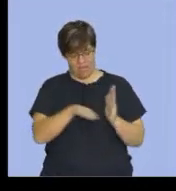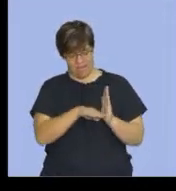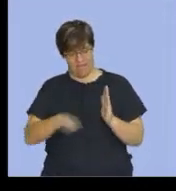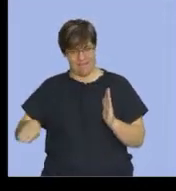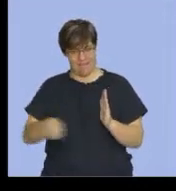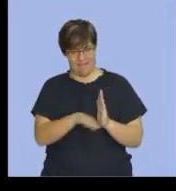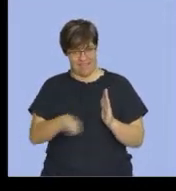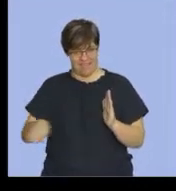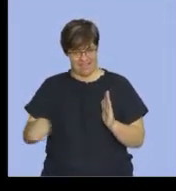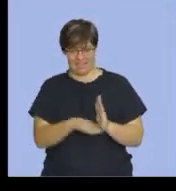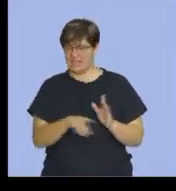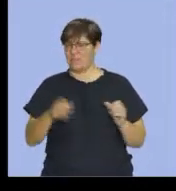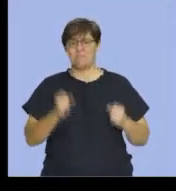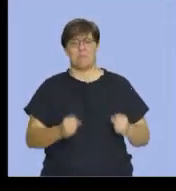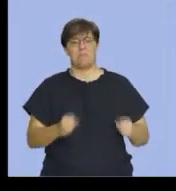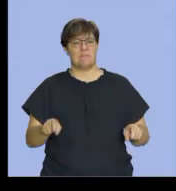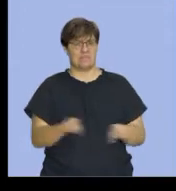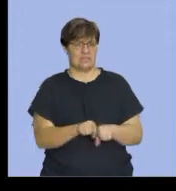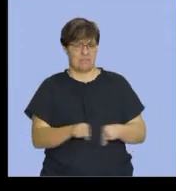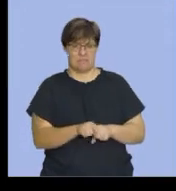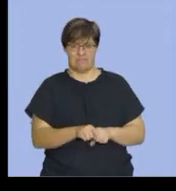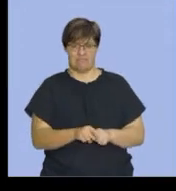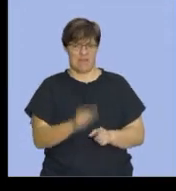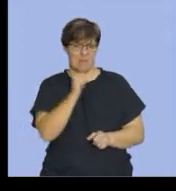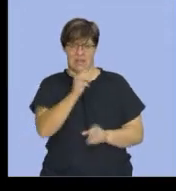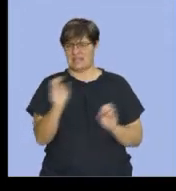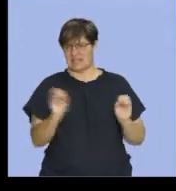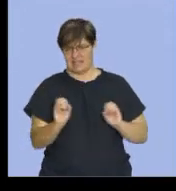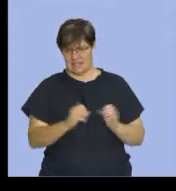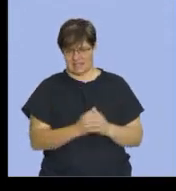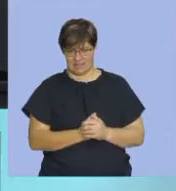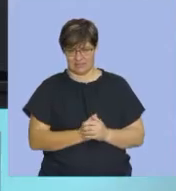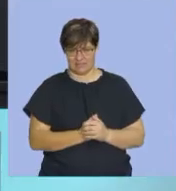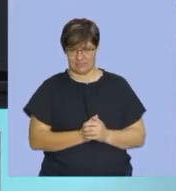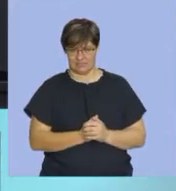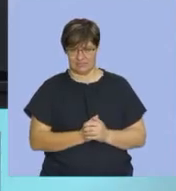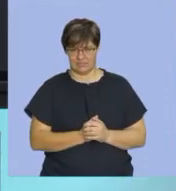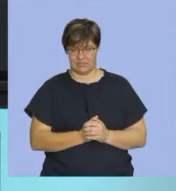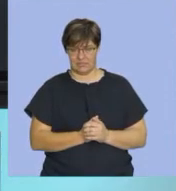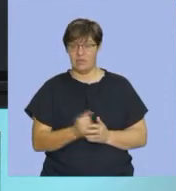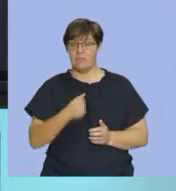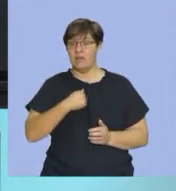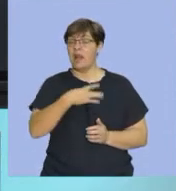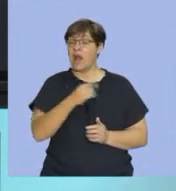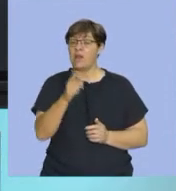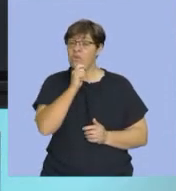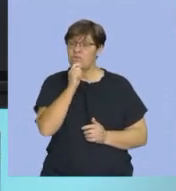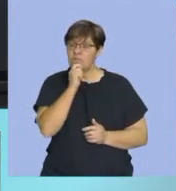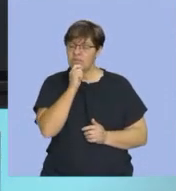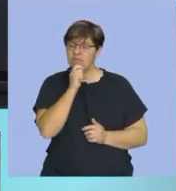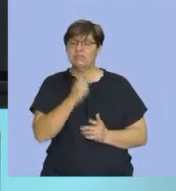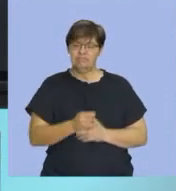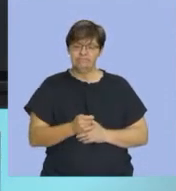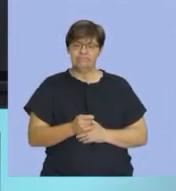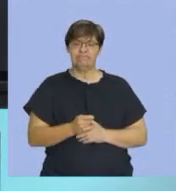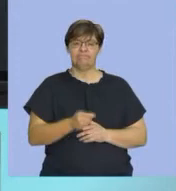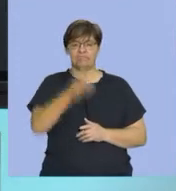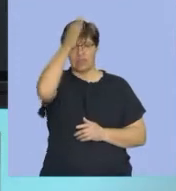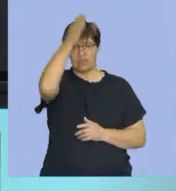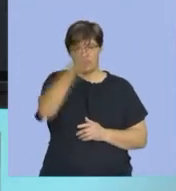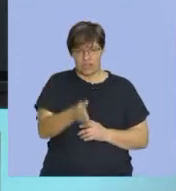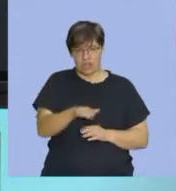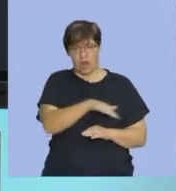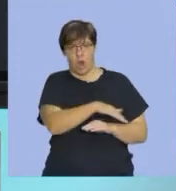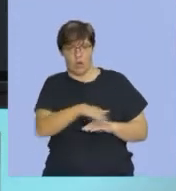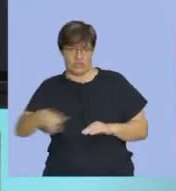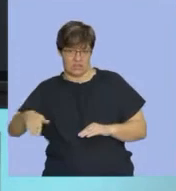Fx. Same thing, it doesn't matter, okay? I like to use vertical and horizontal so